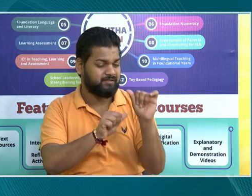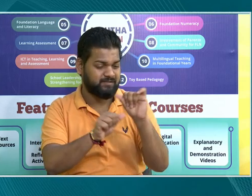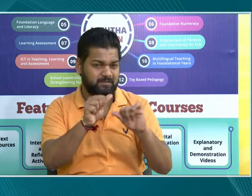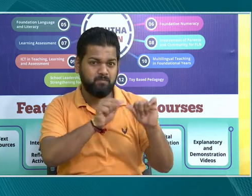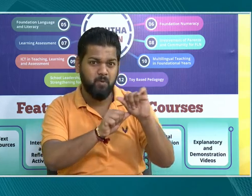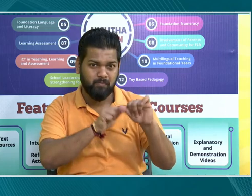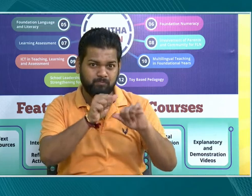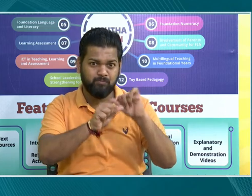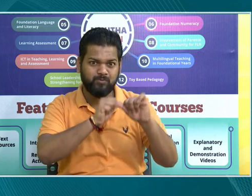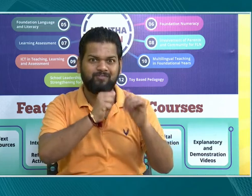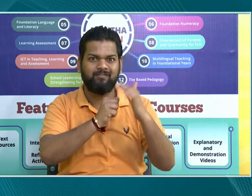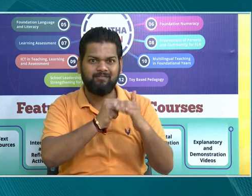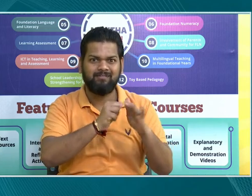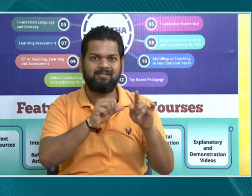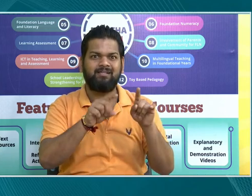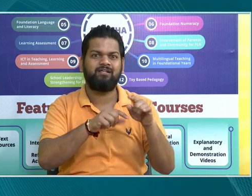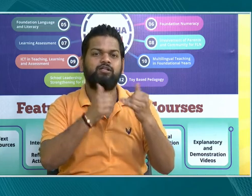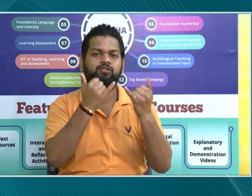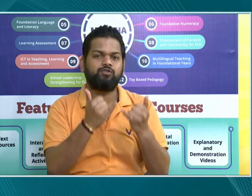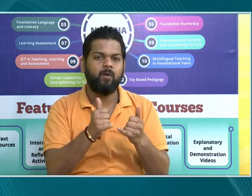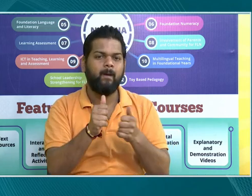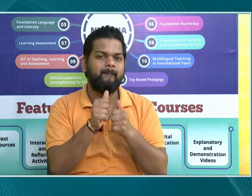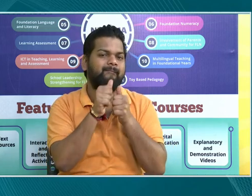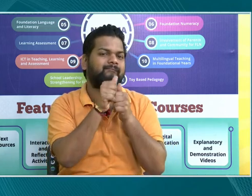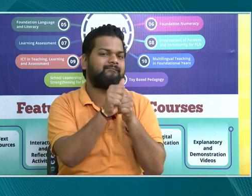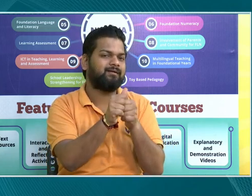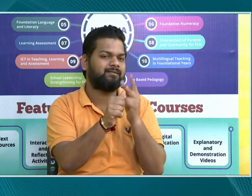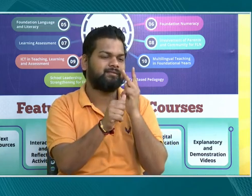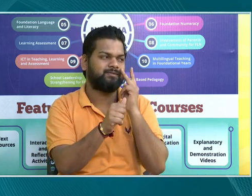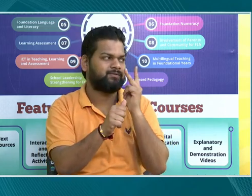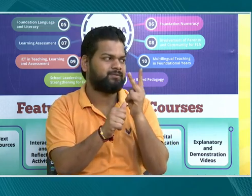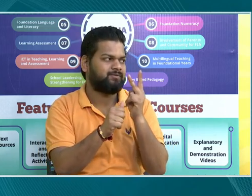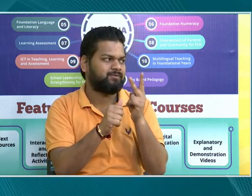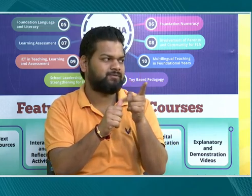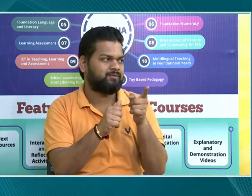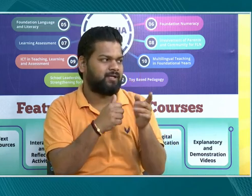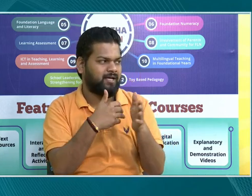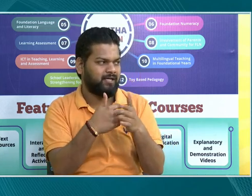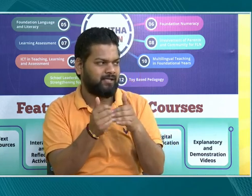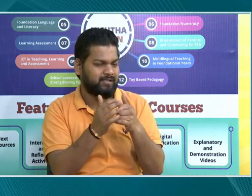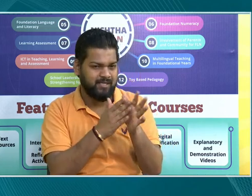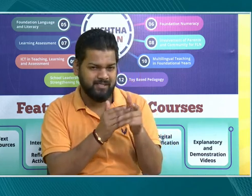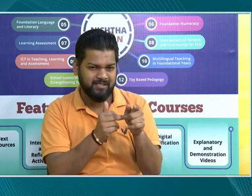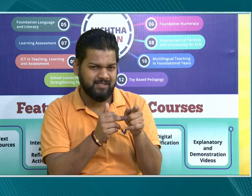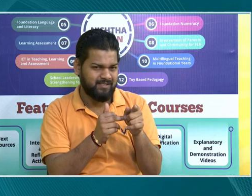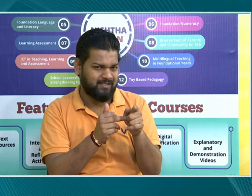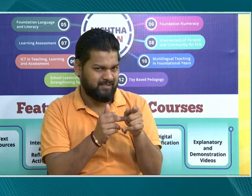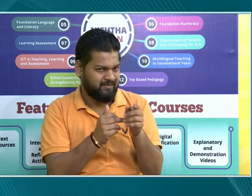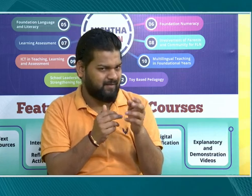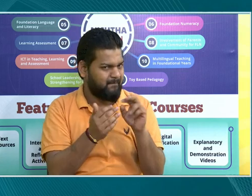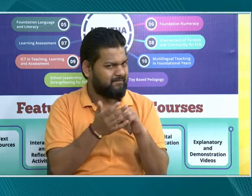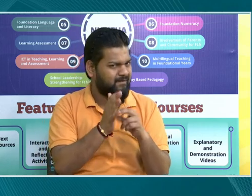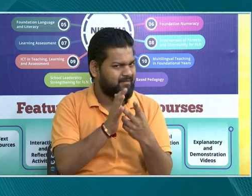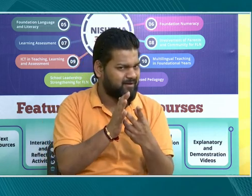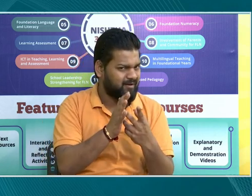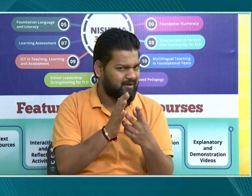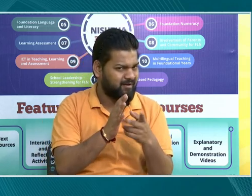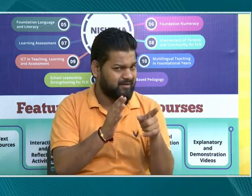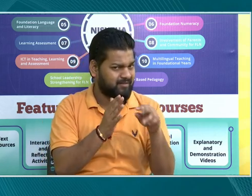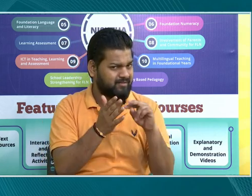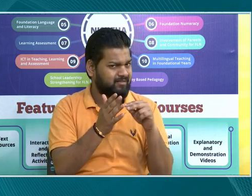okay, can we say that the final product is color? No. Can we say the final product is baking soda?